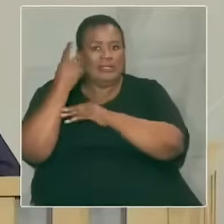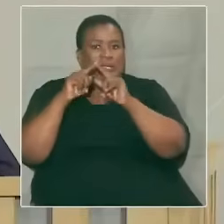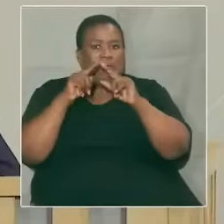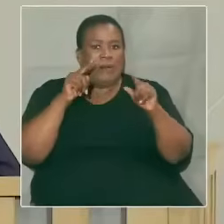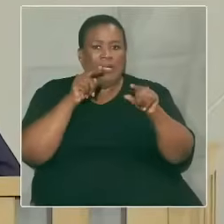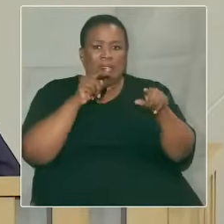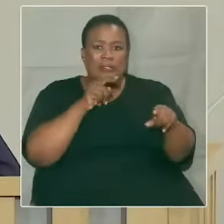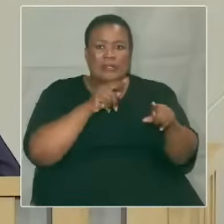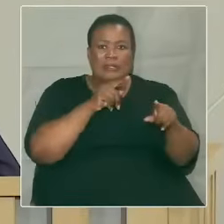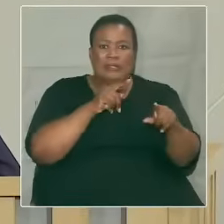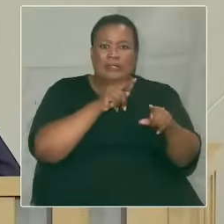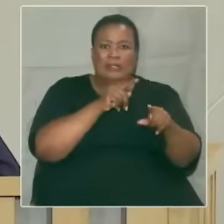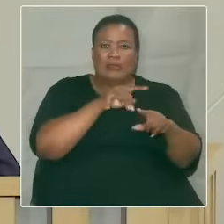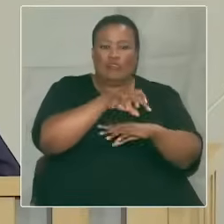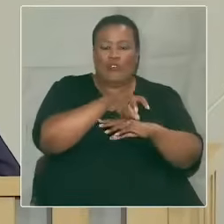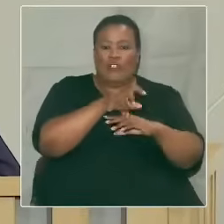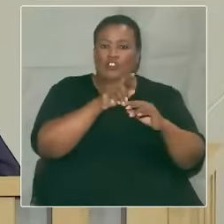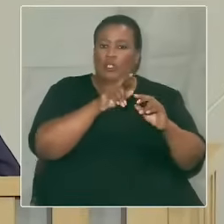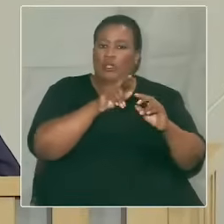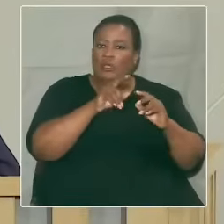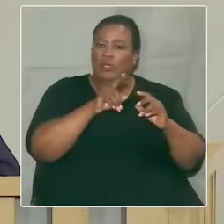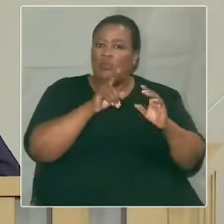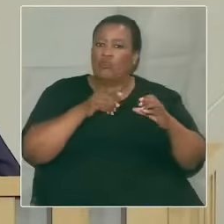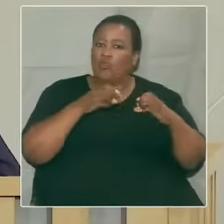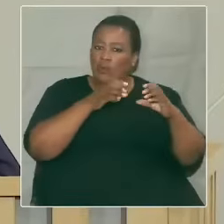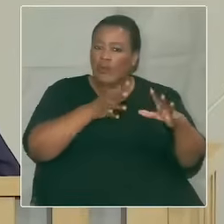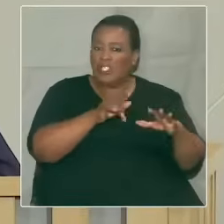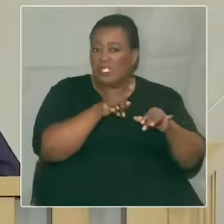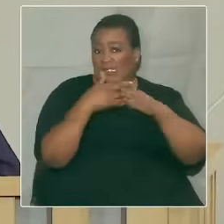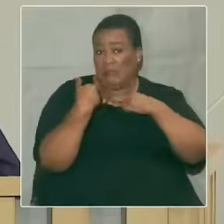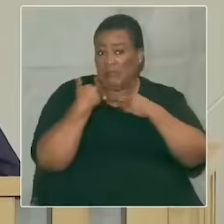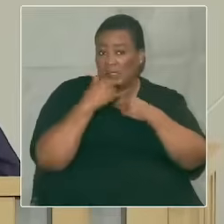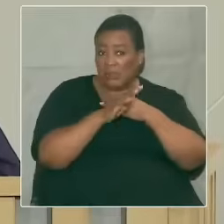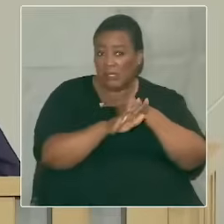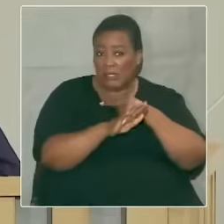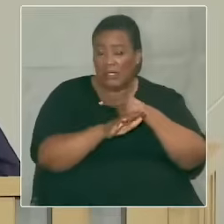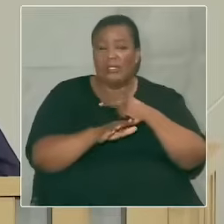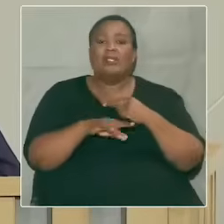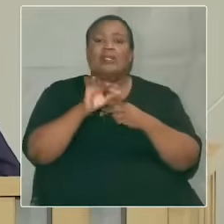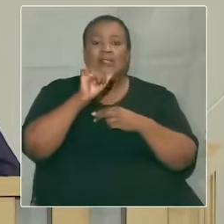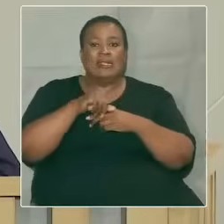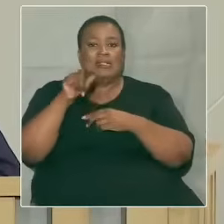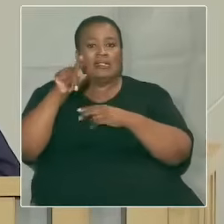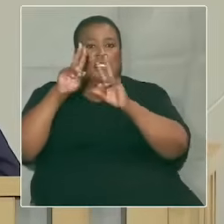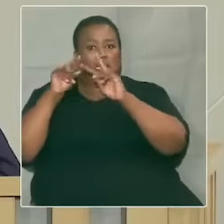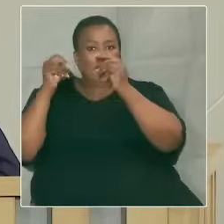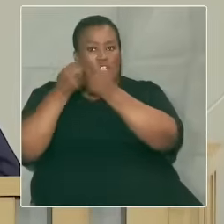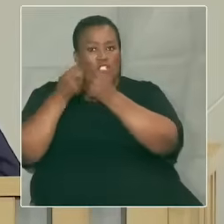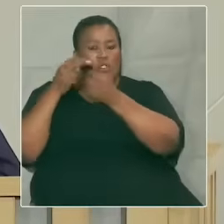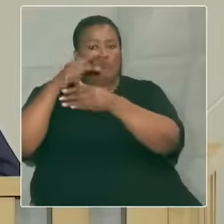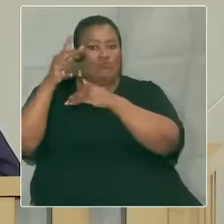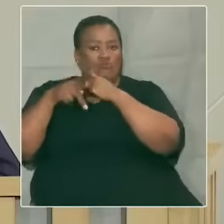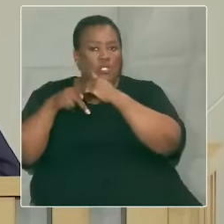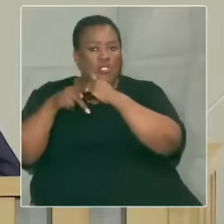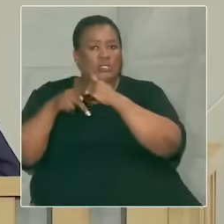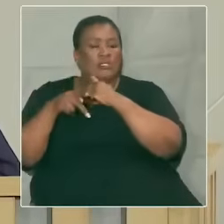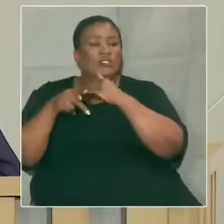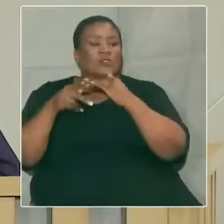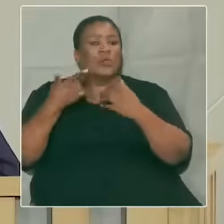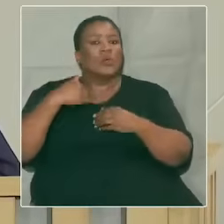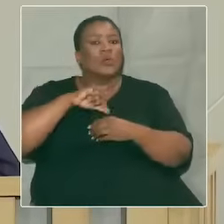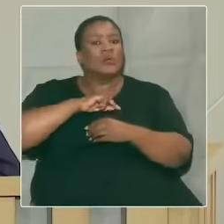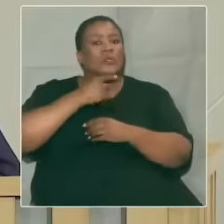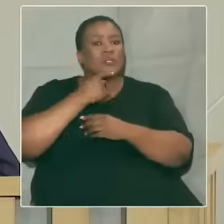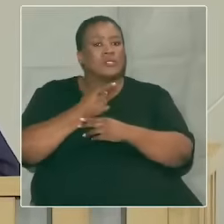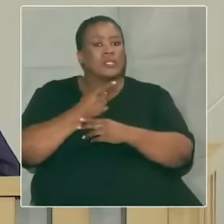Correct, Commissioner. It is a national project. In this specific instance, yes, we're saying that